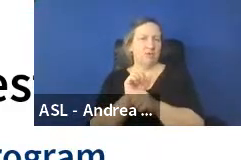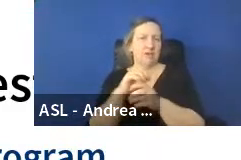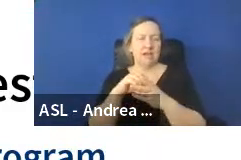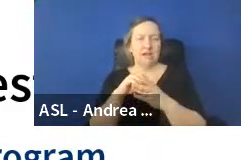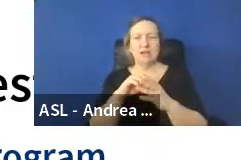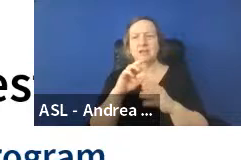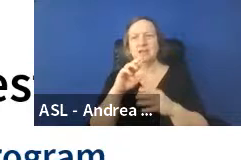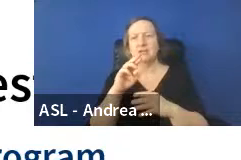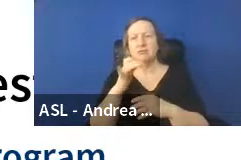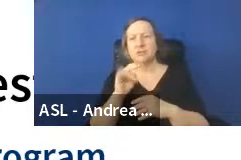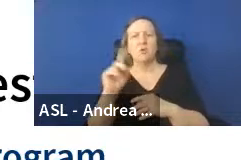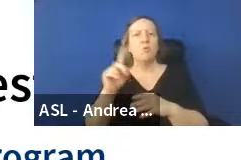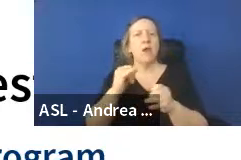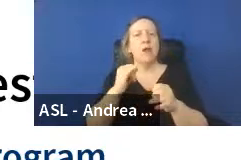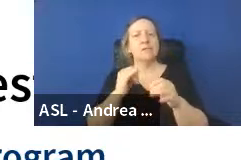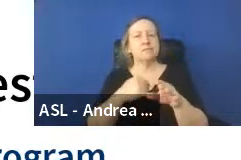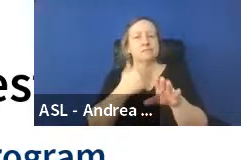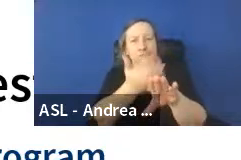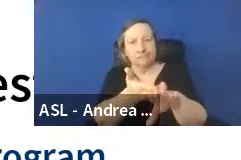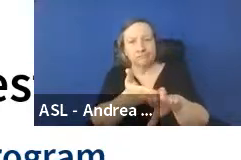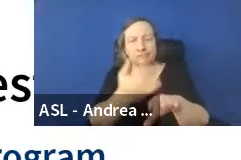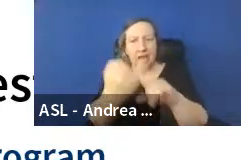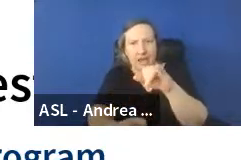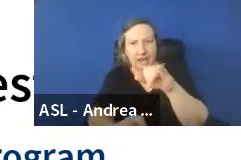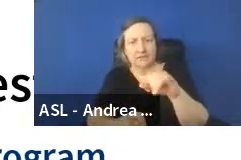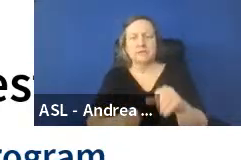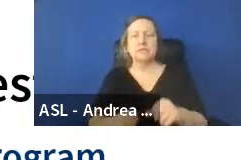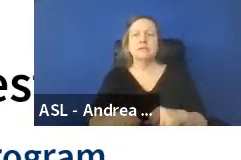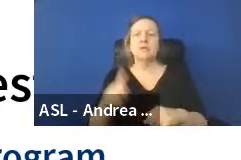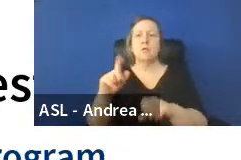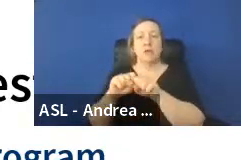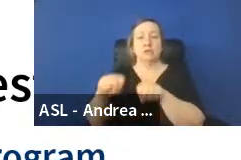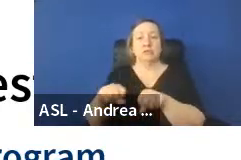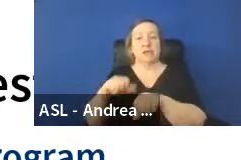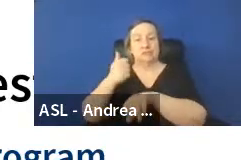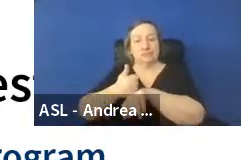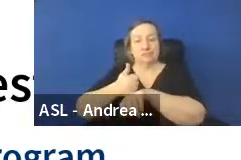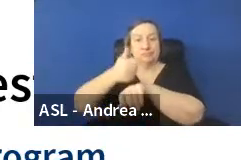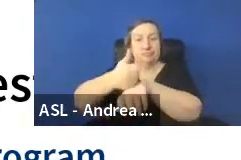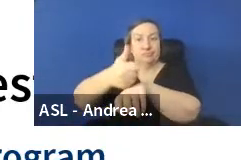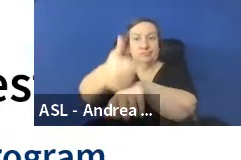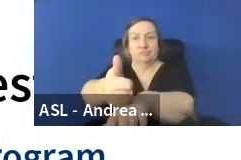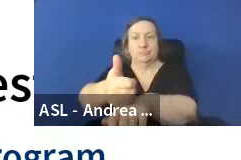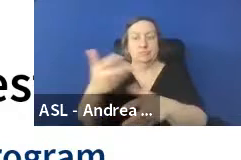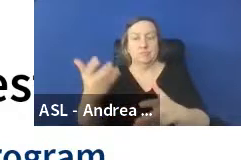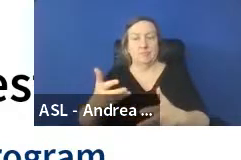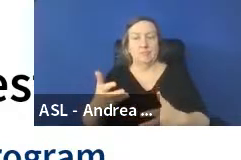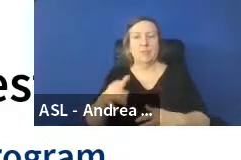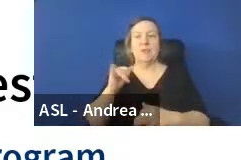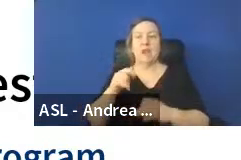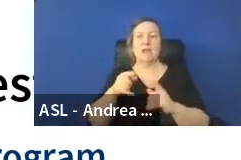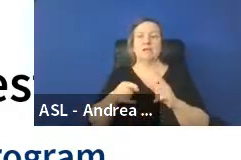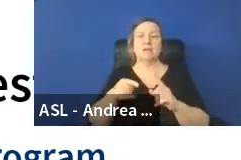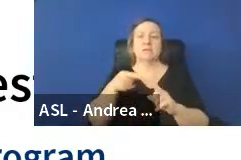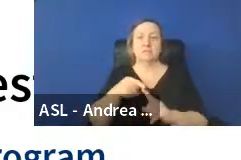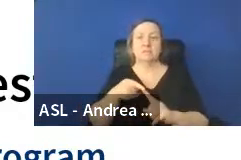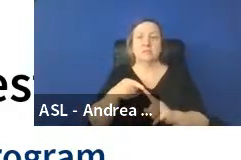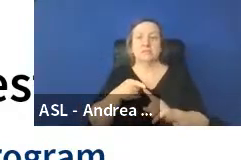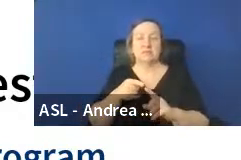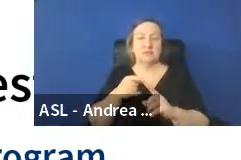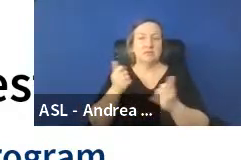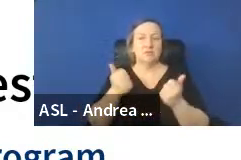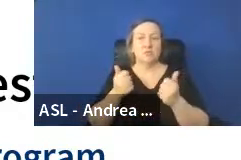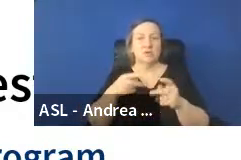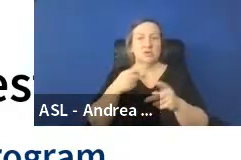Terminus, meaning where does that end? General station locations, so where is that particular investment stopping in order